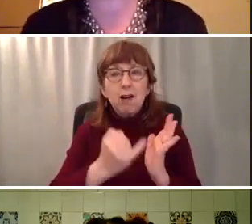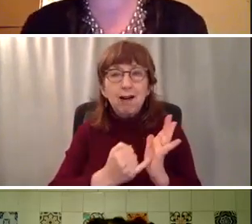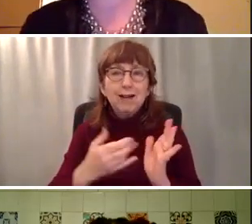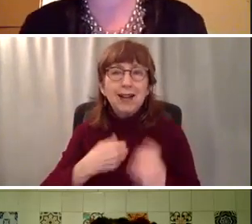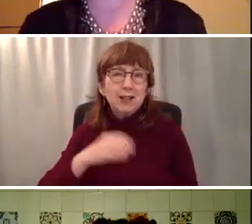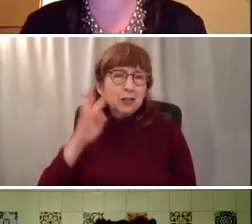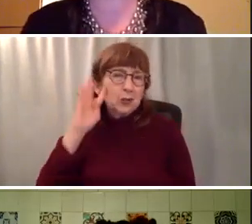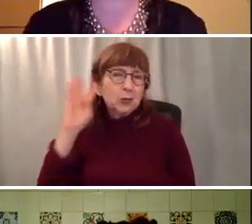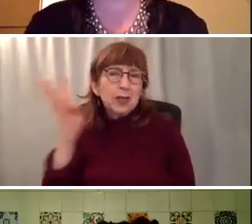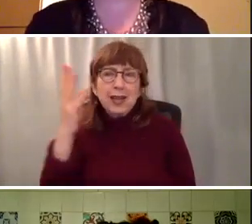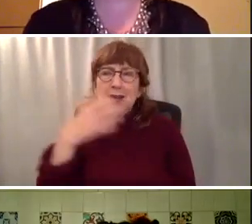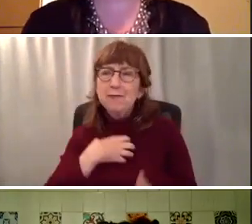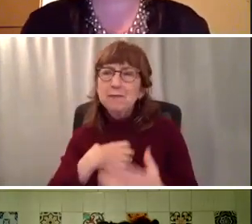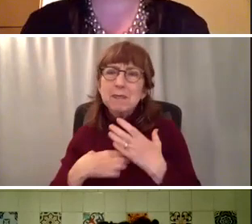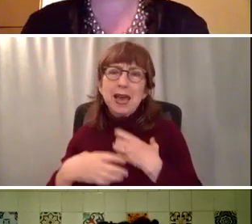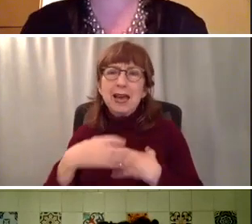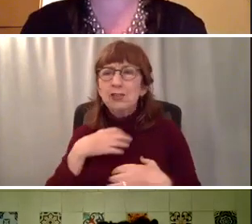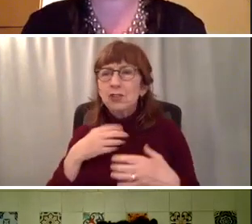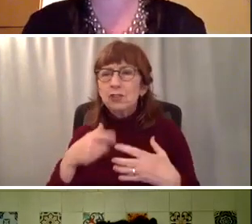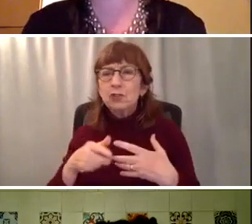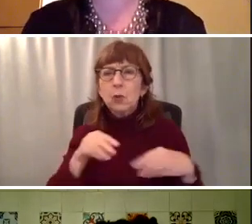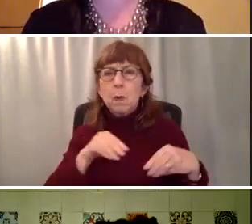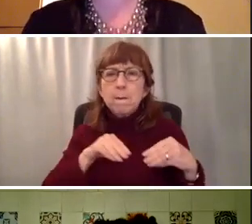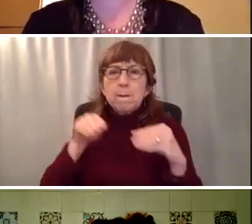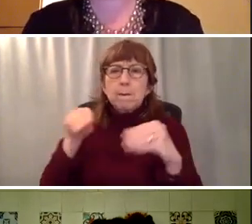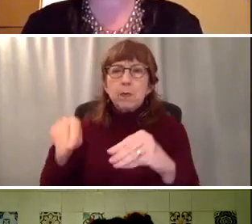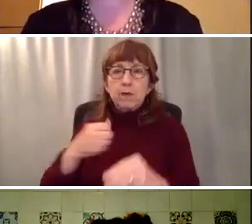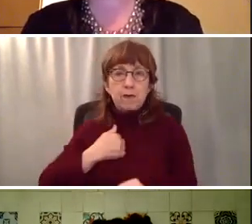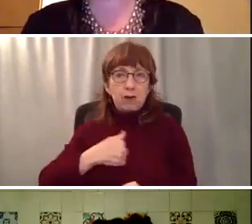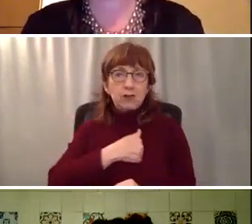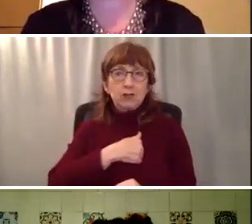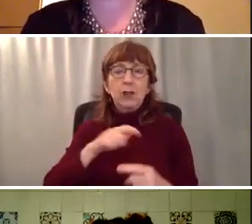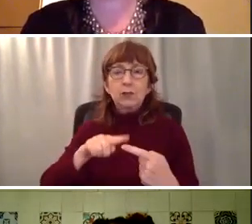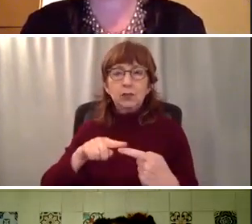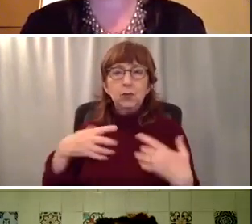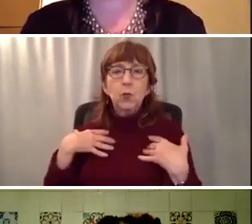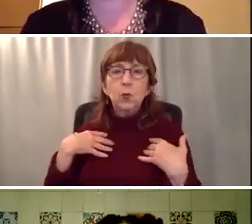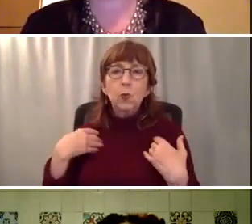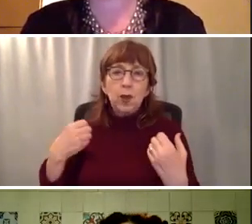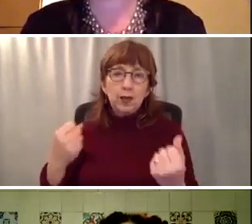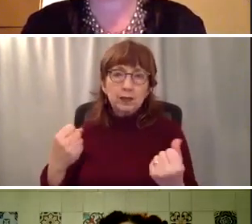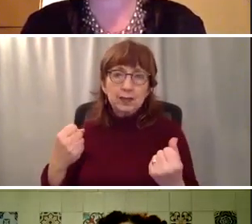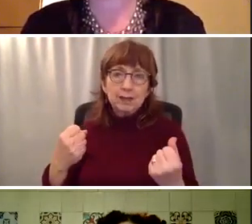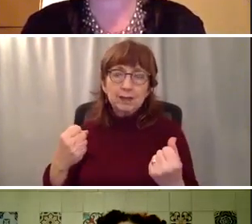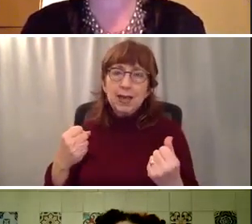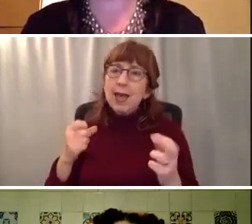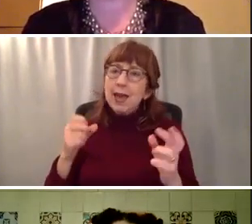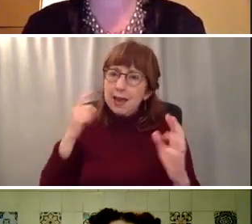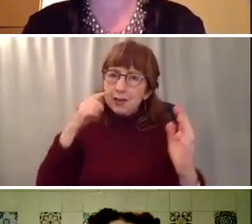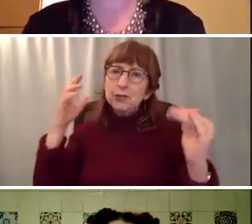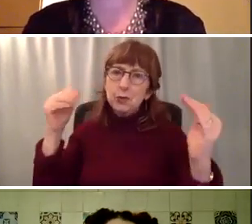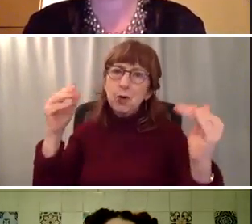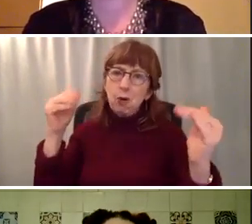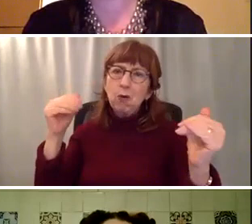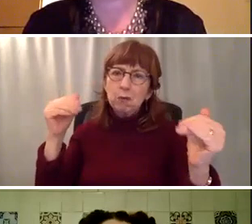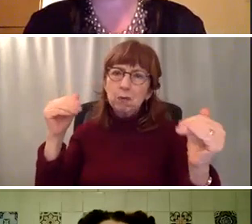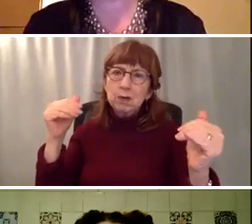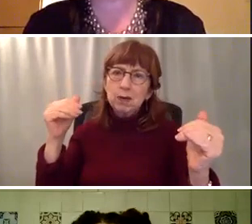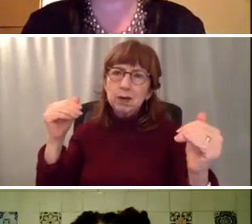creative passion to move ourselves to wellness, to health, and to hope. Yeah.